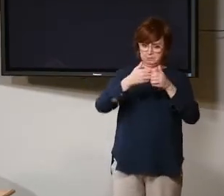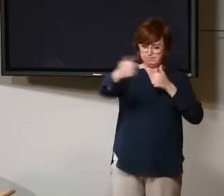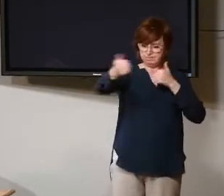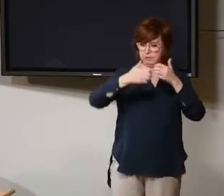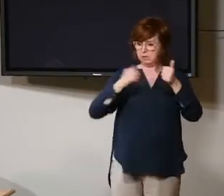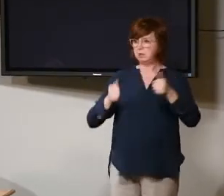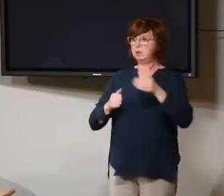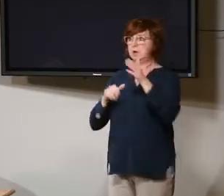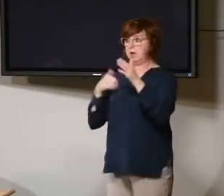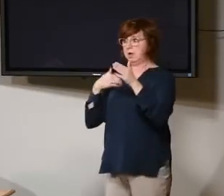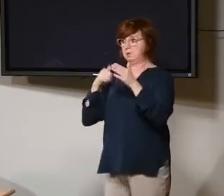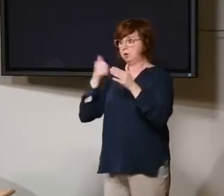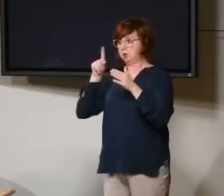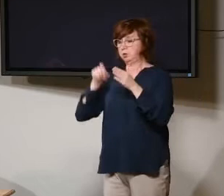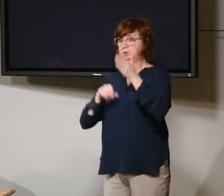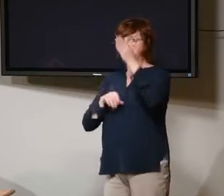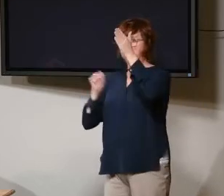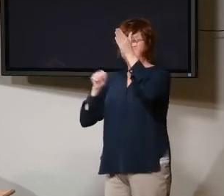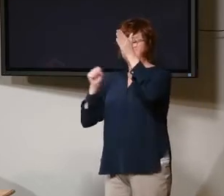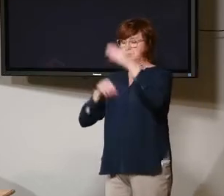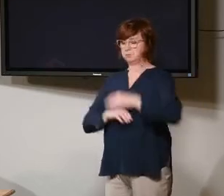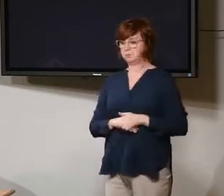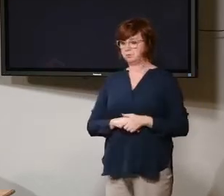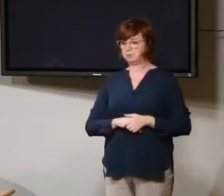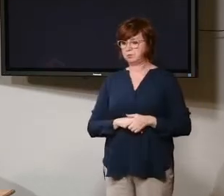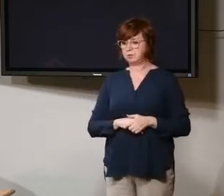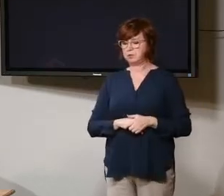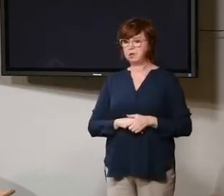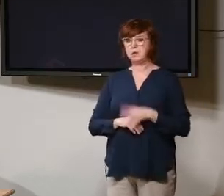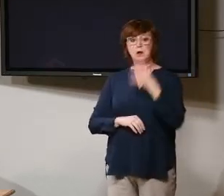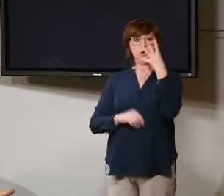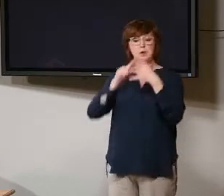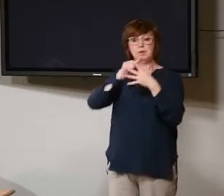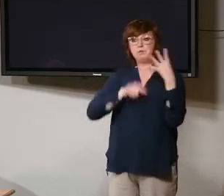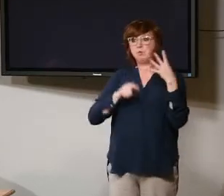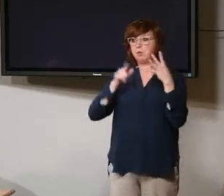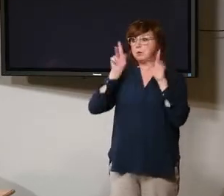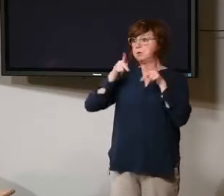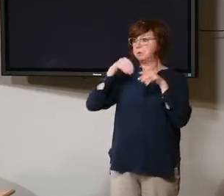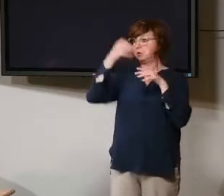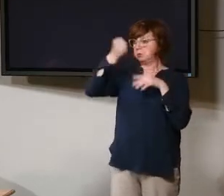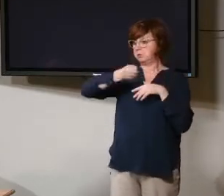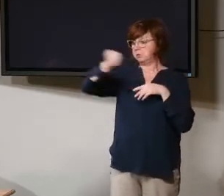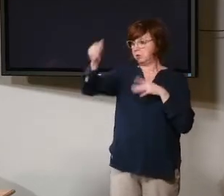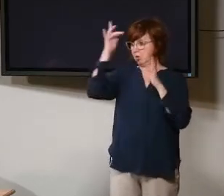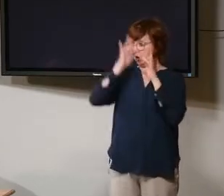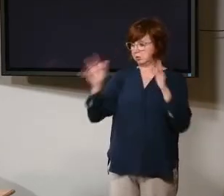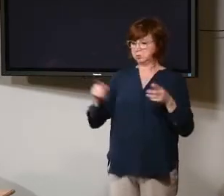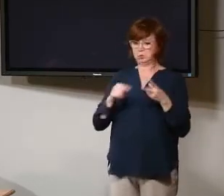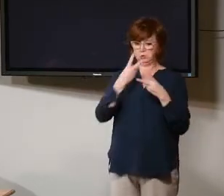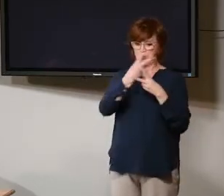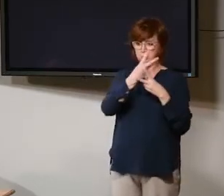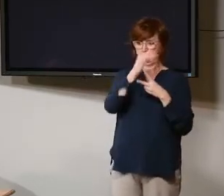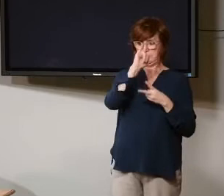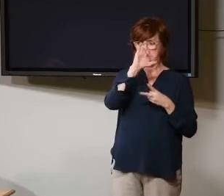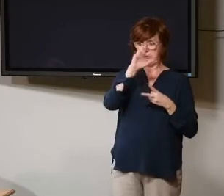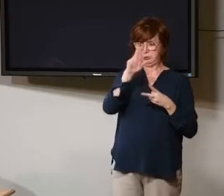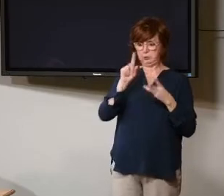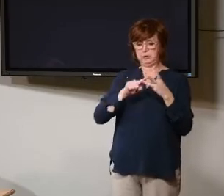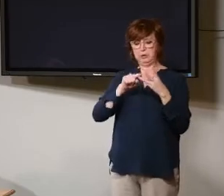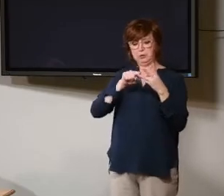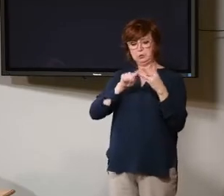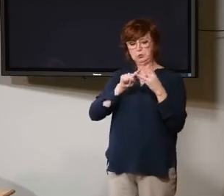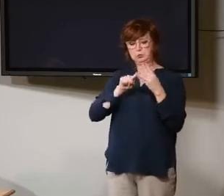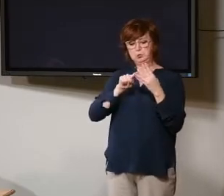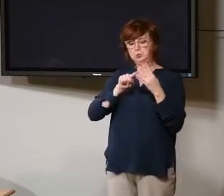of hospitalizations at 4? Are these the first hospitalizations that you've reported? And you said 2 in ICU, 2 in hospital, and that